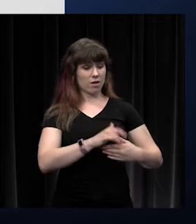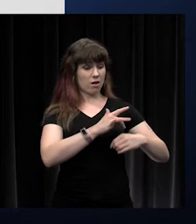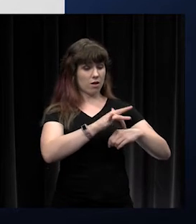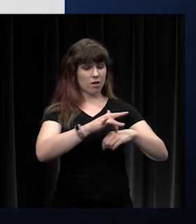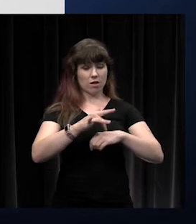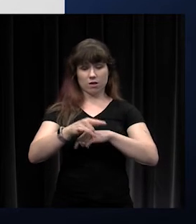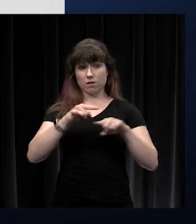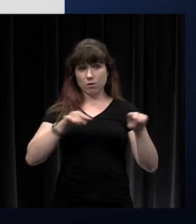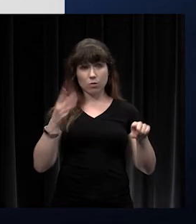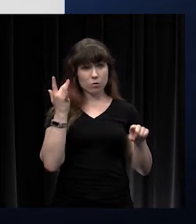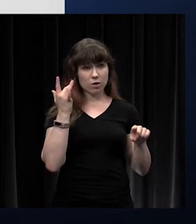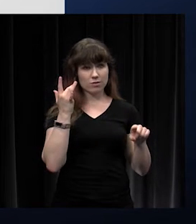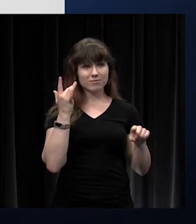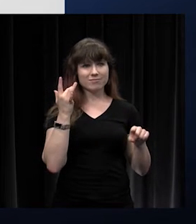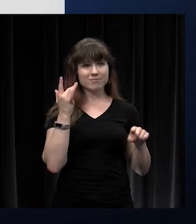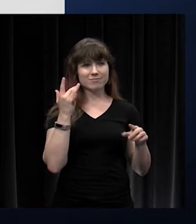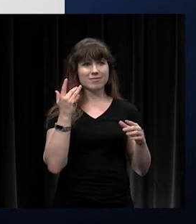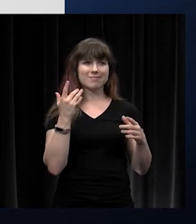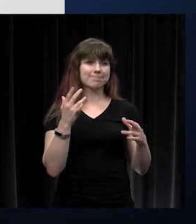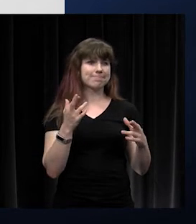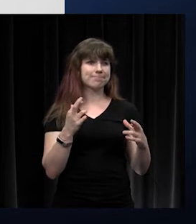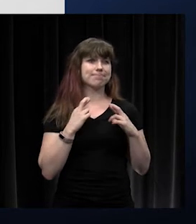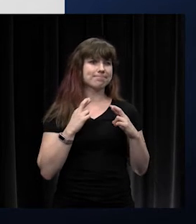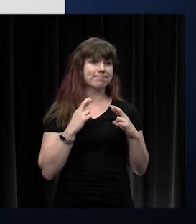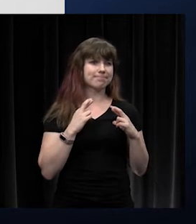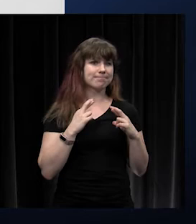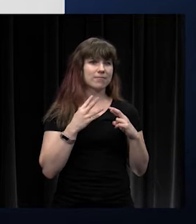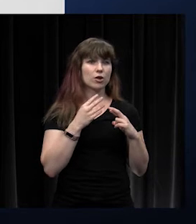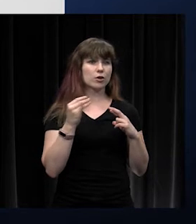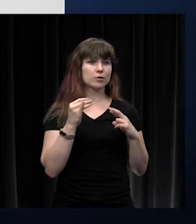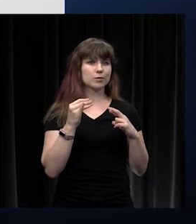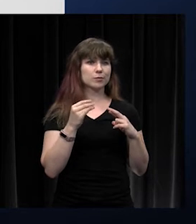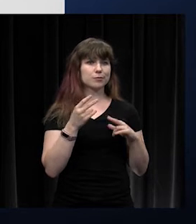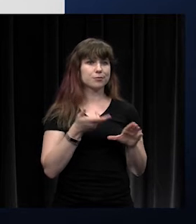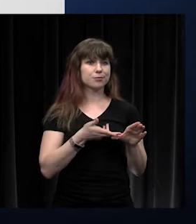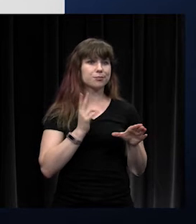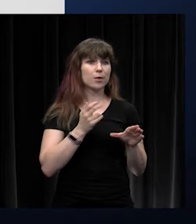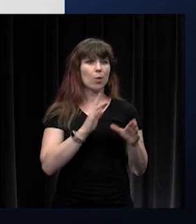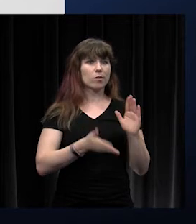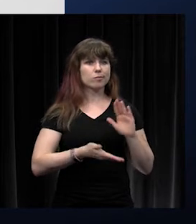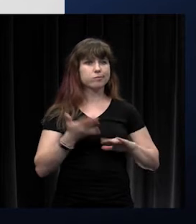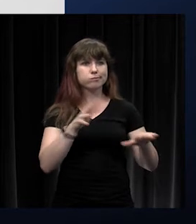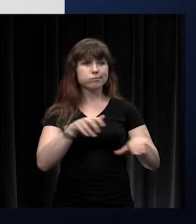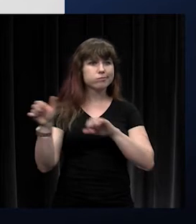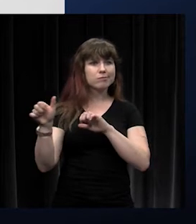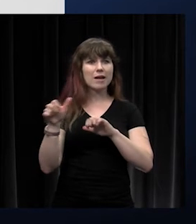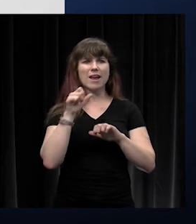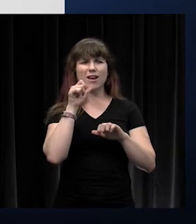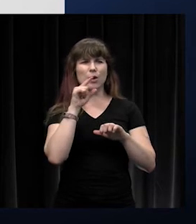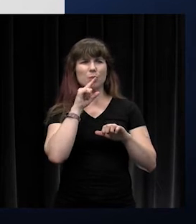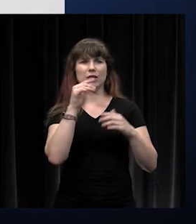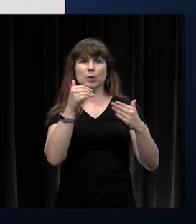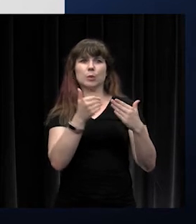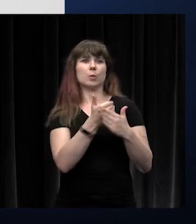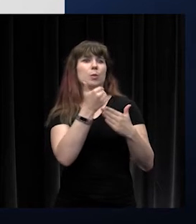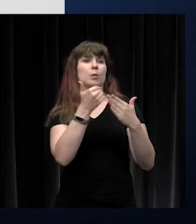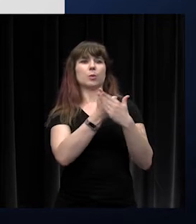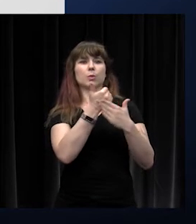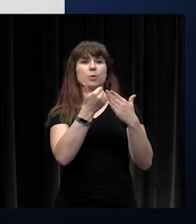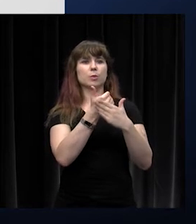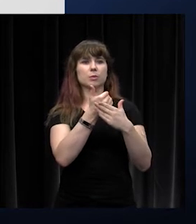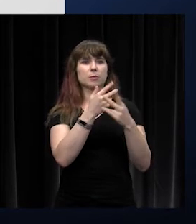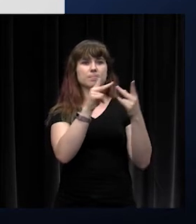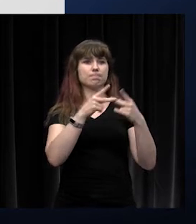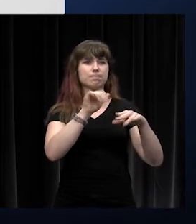and those vacancies is predominantly because of retirements and resignations or leaves. certainly it's not a lot of new positions. We have a